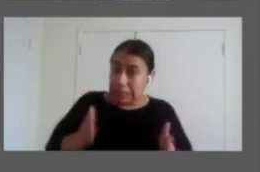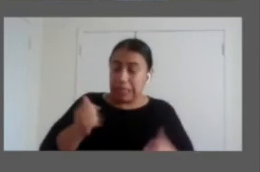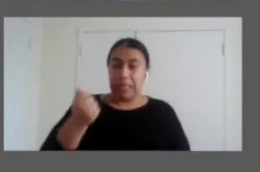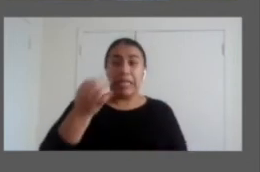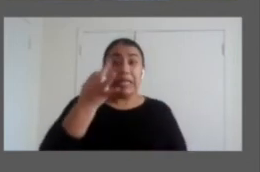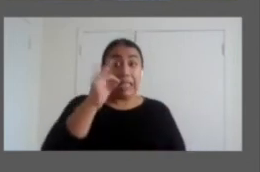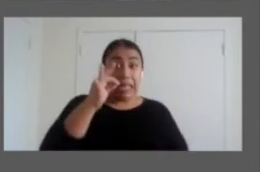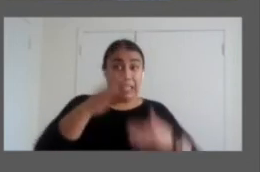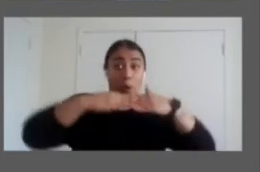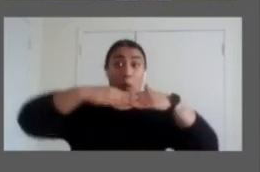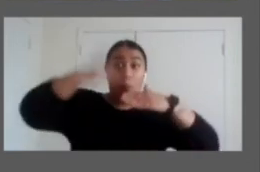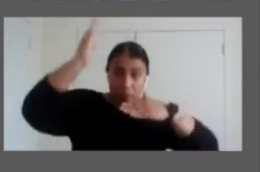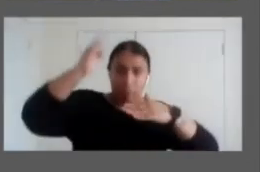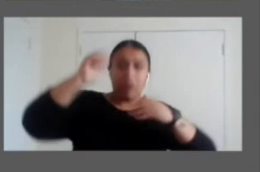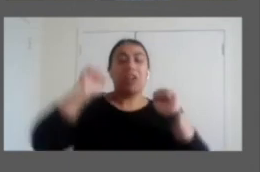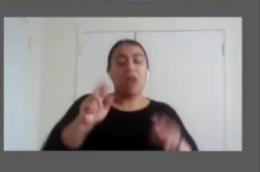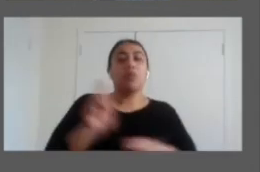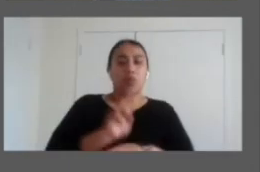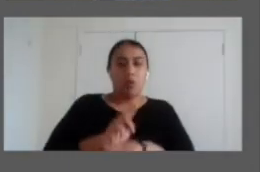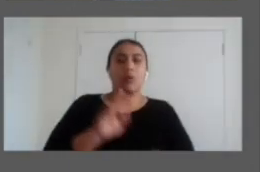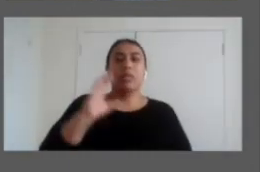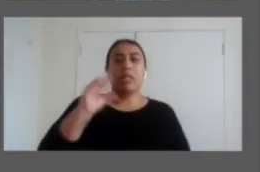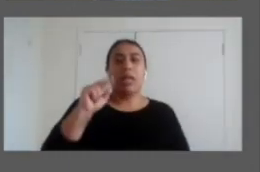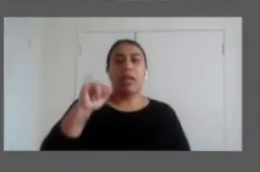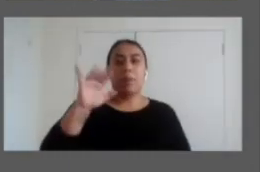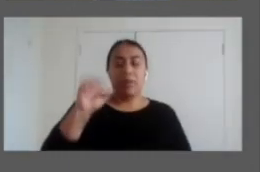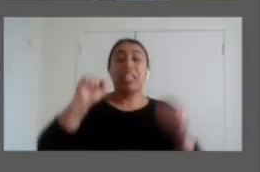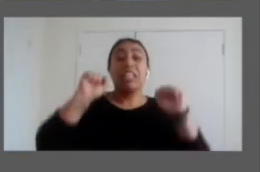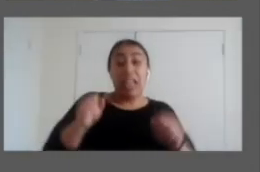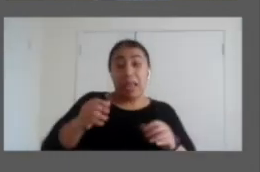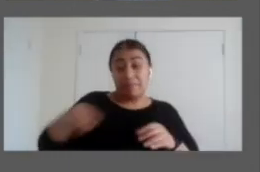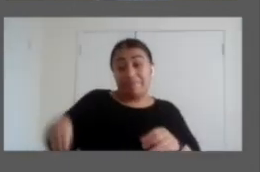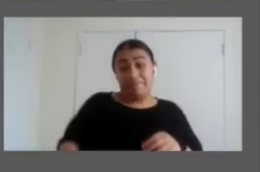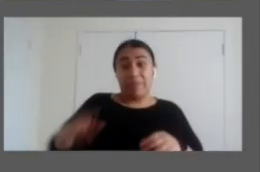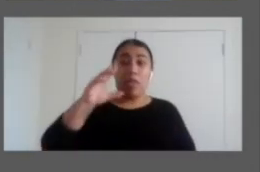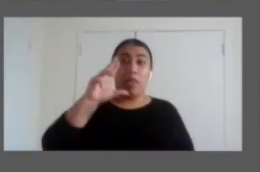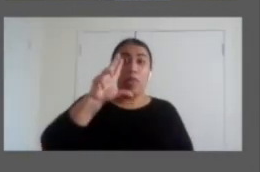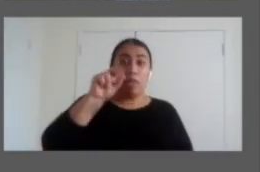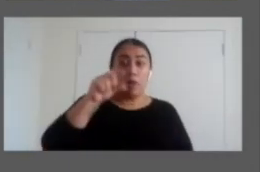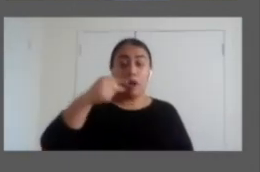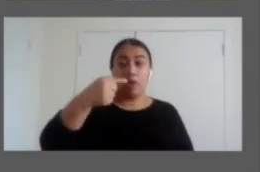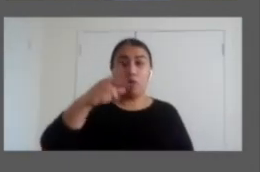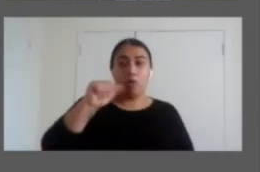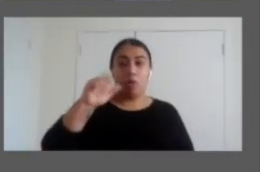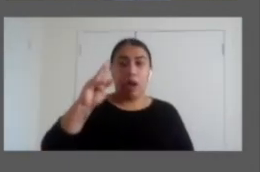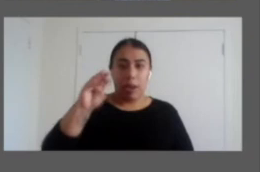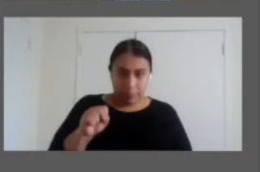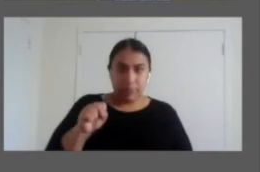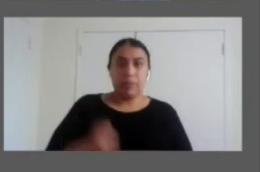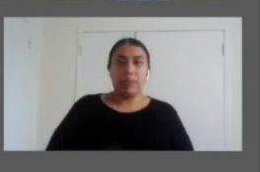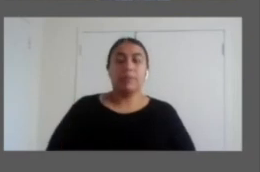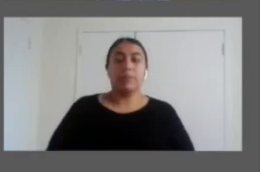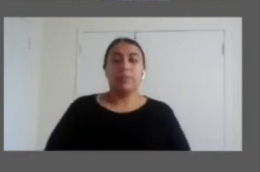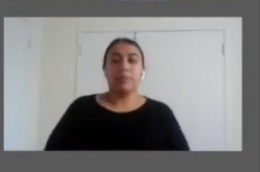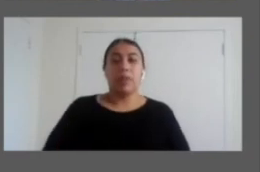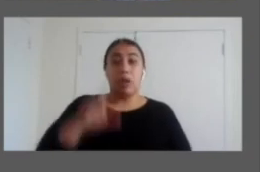2018. Canada is the second nation to legalize the plant after Uruguay. It's important to note that the bill did not